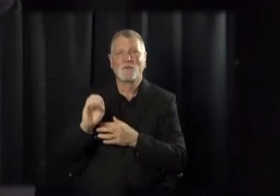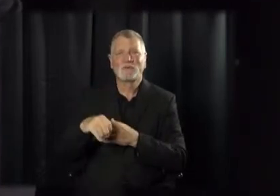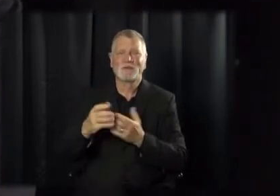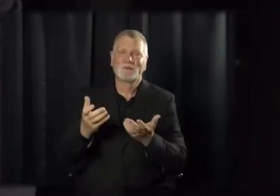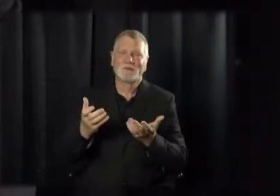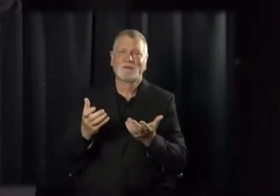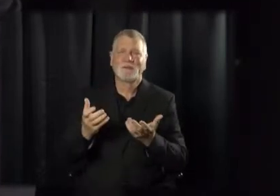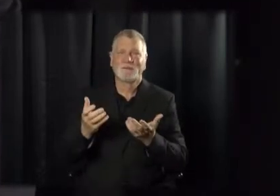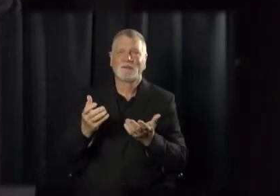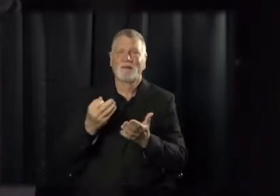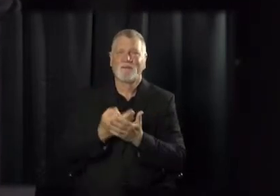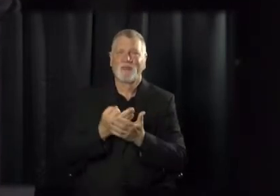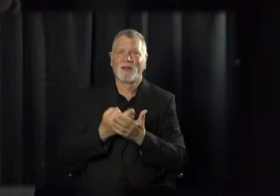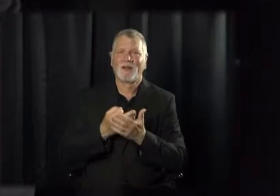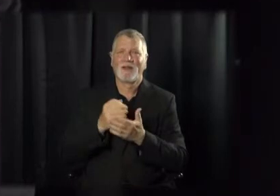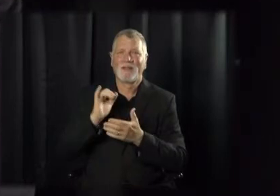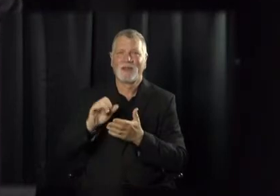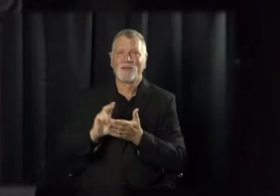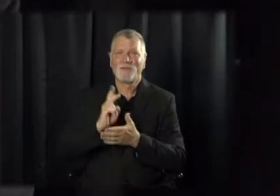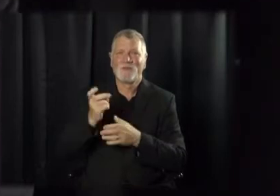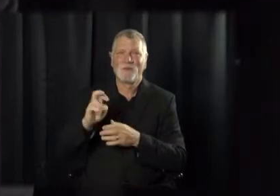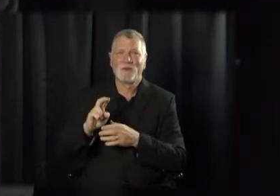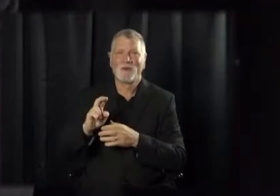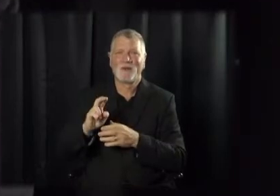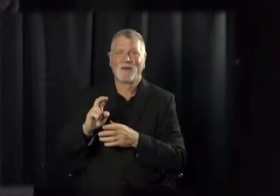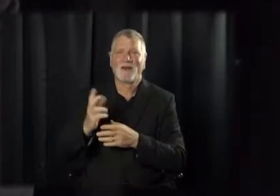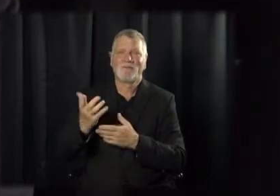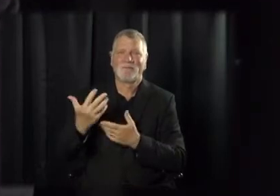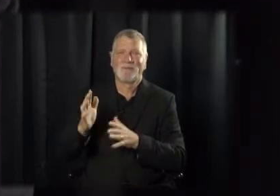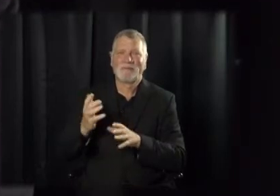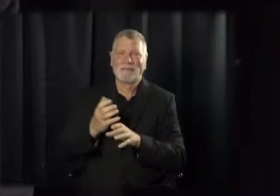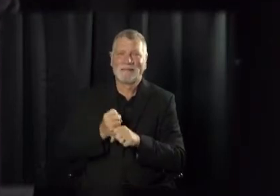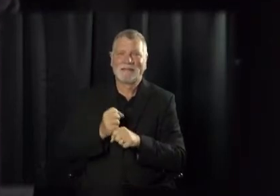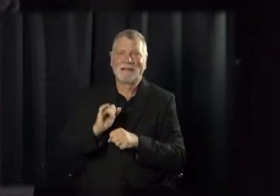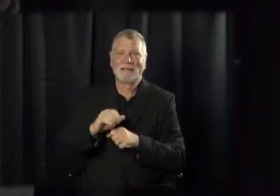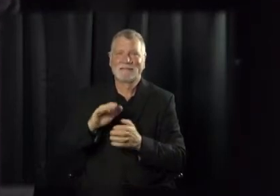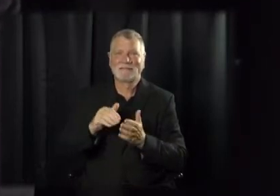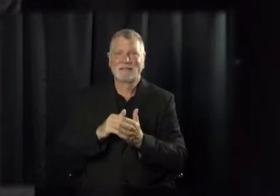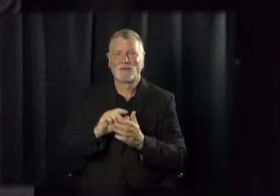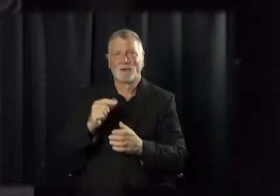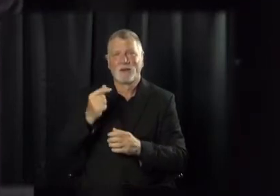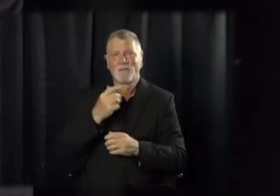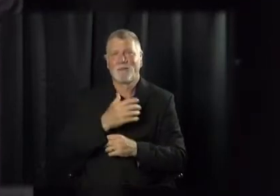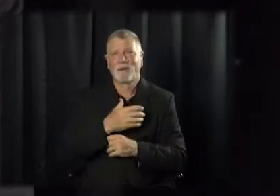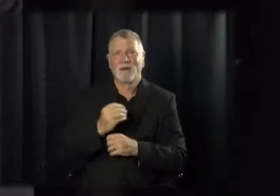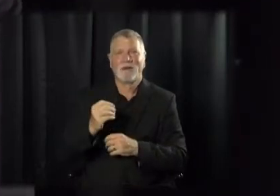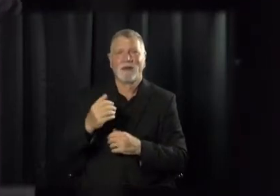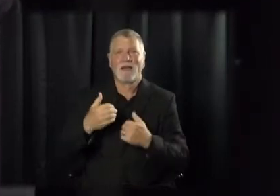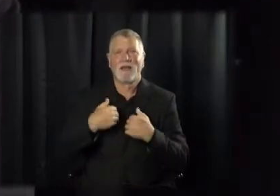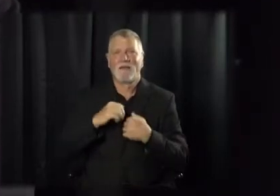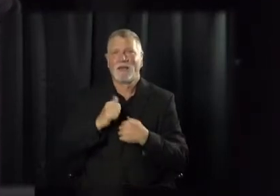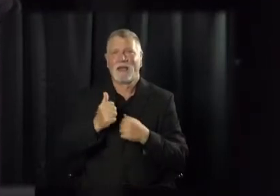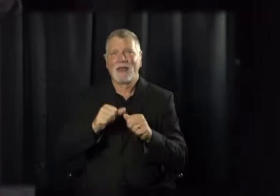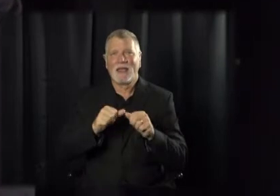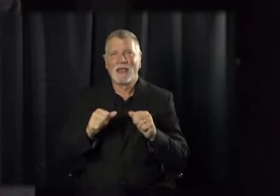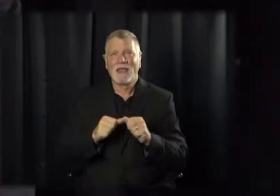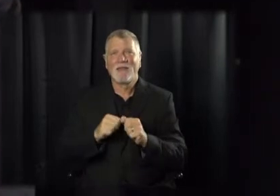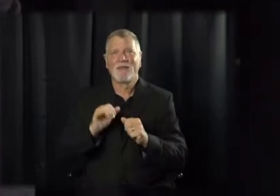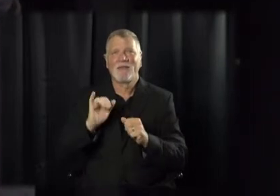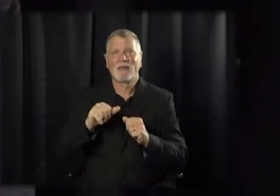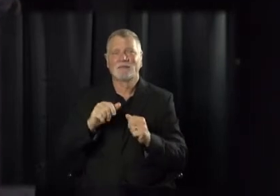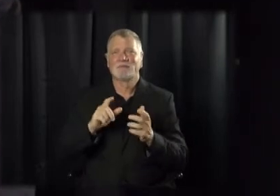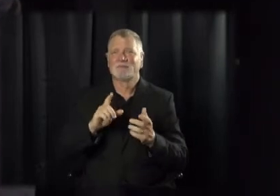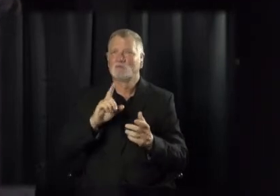40% the funding that the University of Puerto Rico gets from the central government. And if there's any area that is